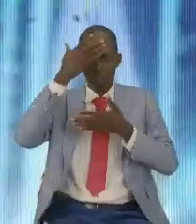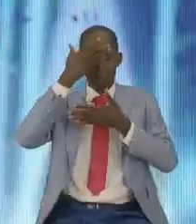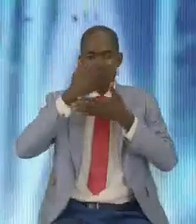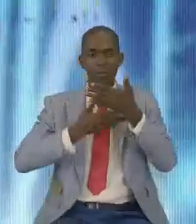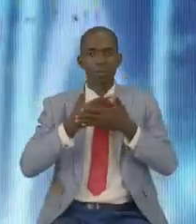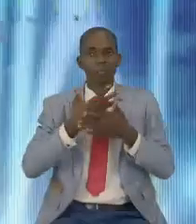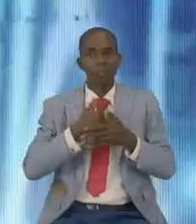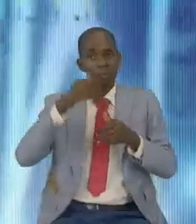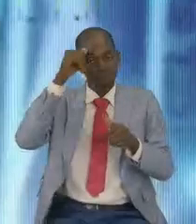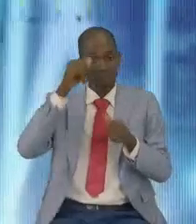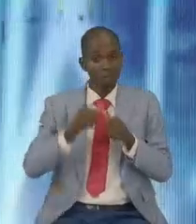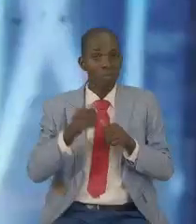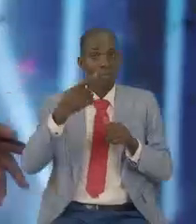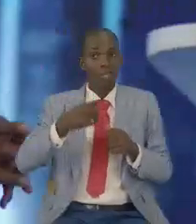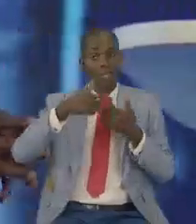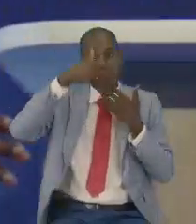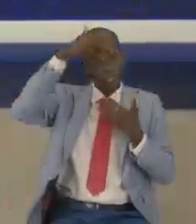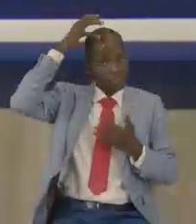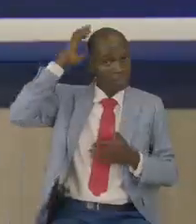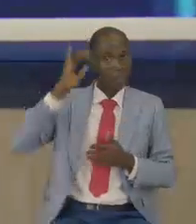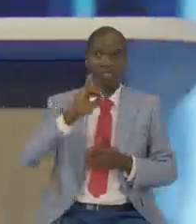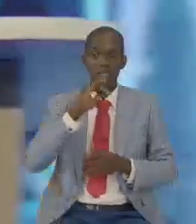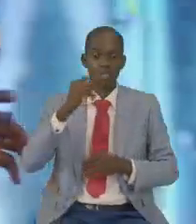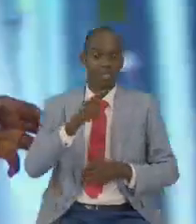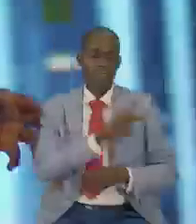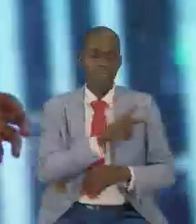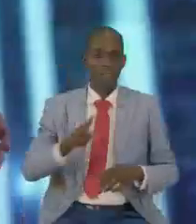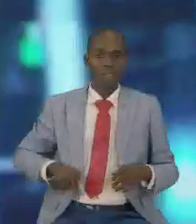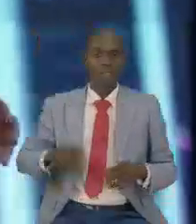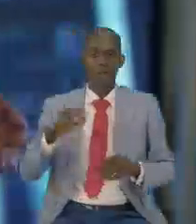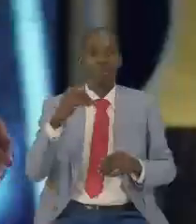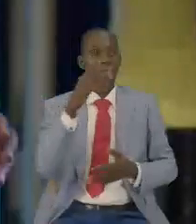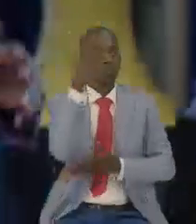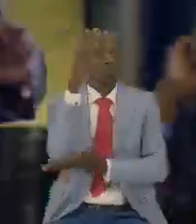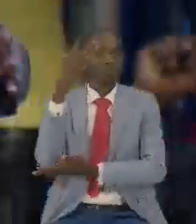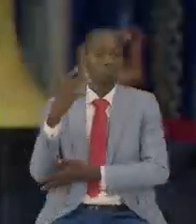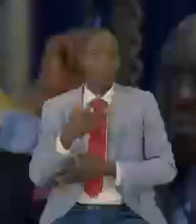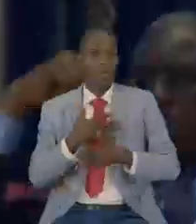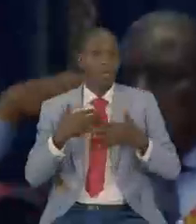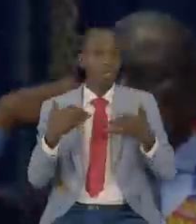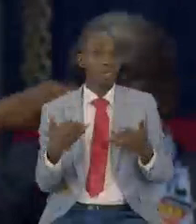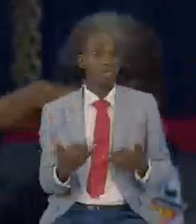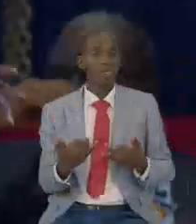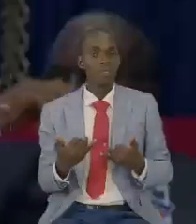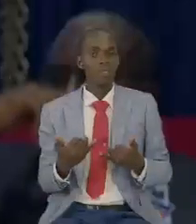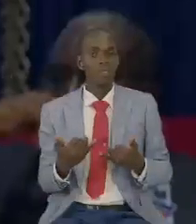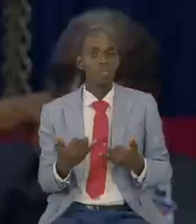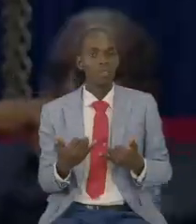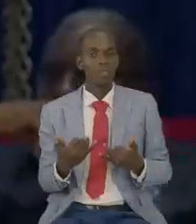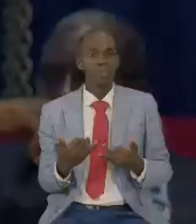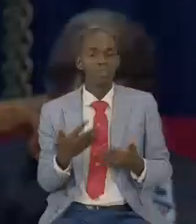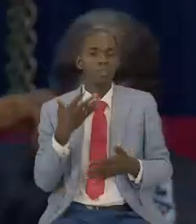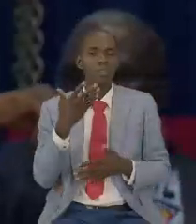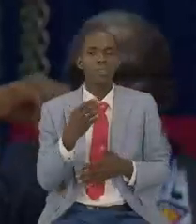king of the forest. And now there is, an animal, another